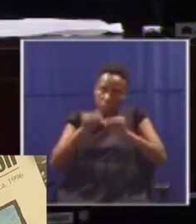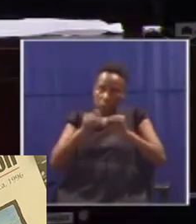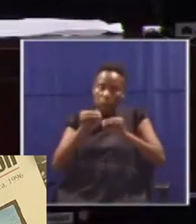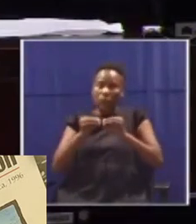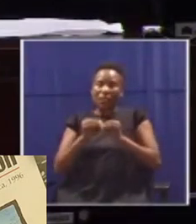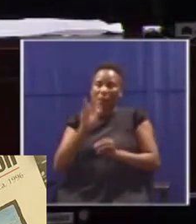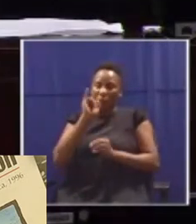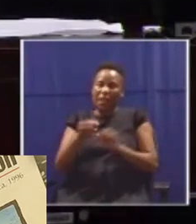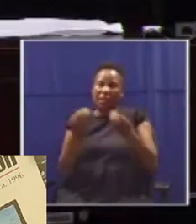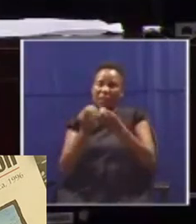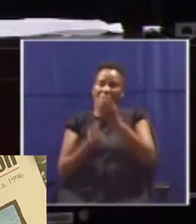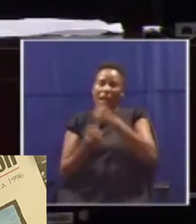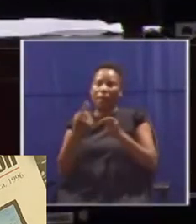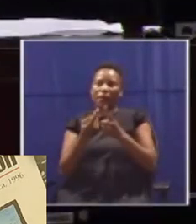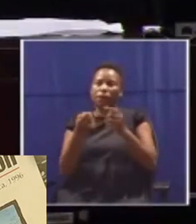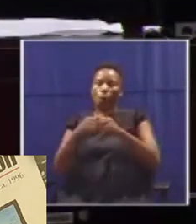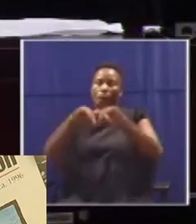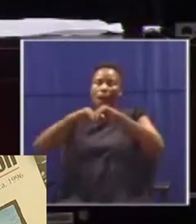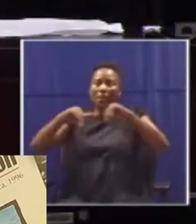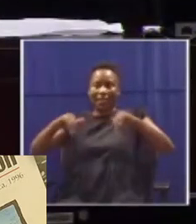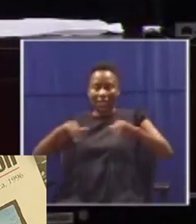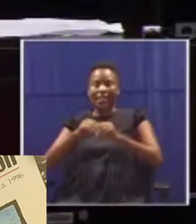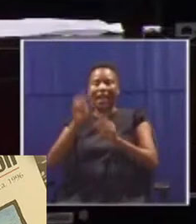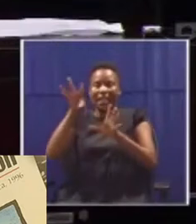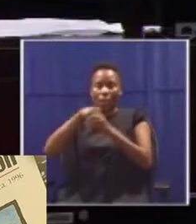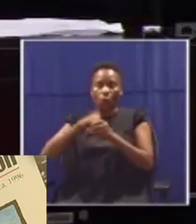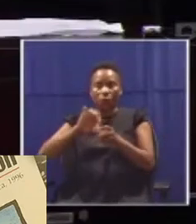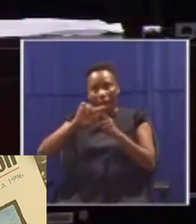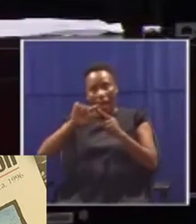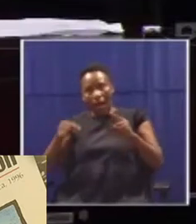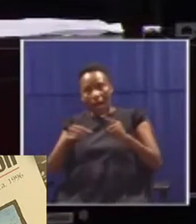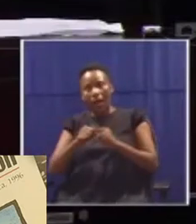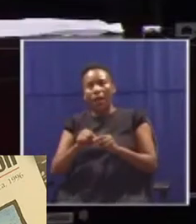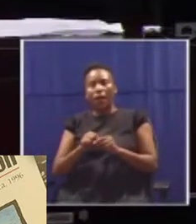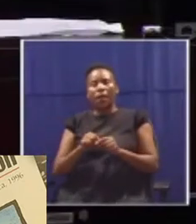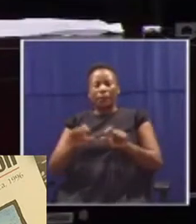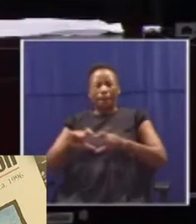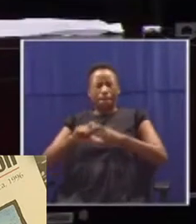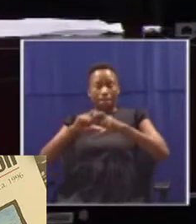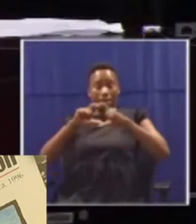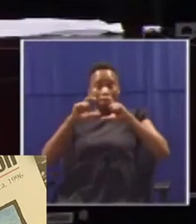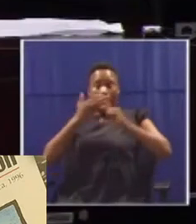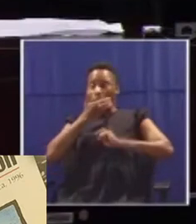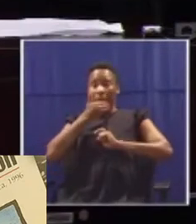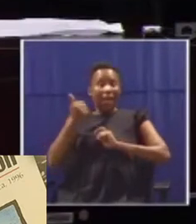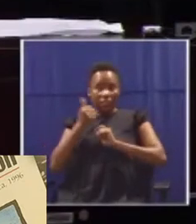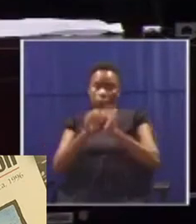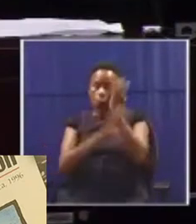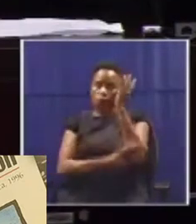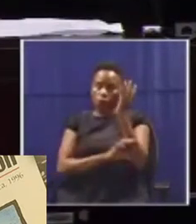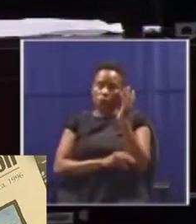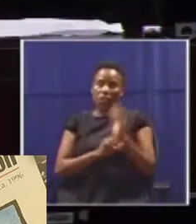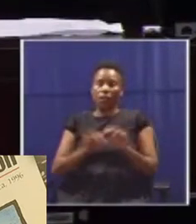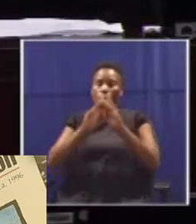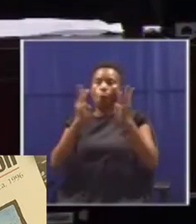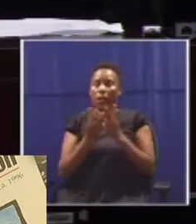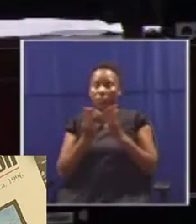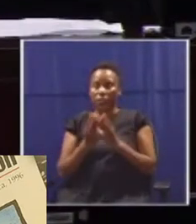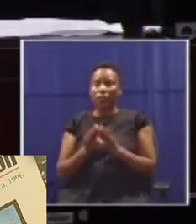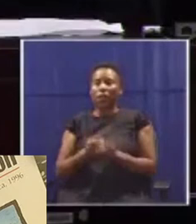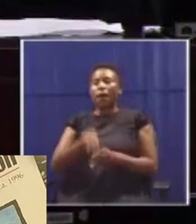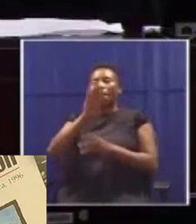apartheid, which included, amongst others, the greatest constitution in the world, the triple BEE